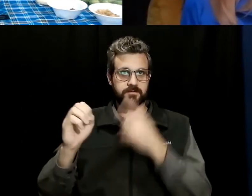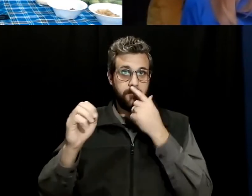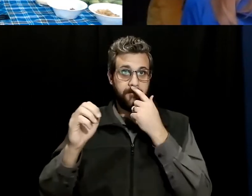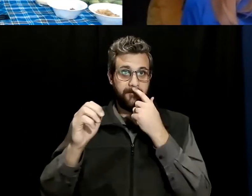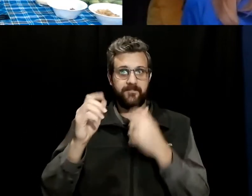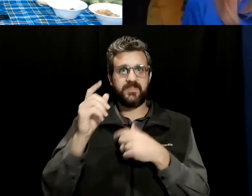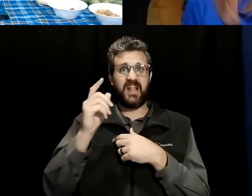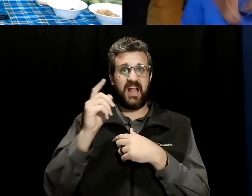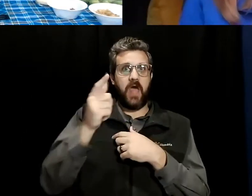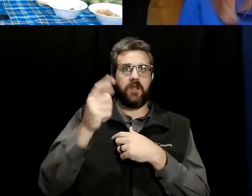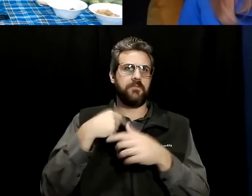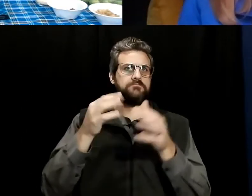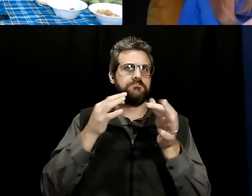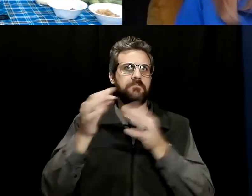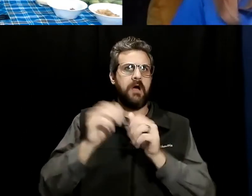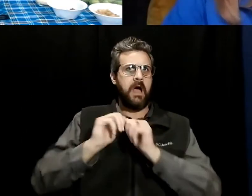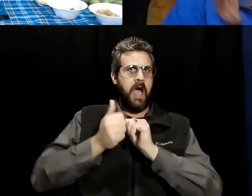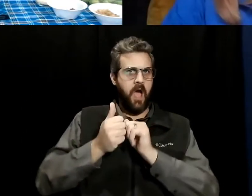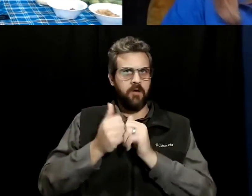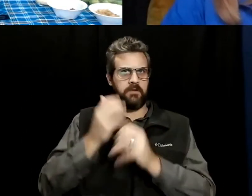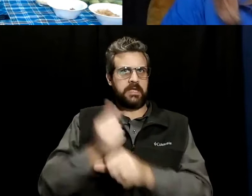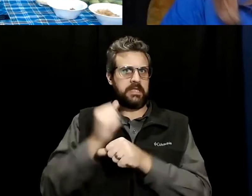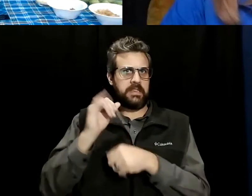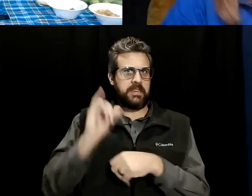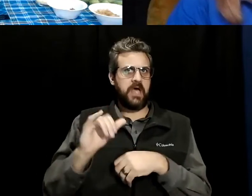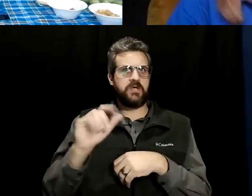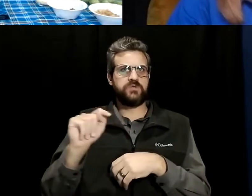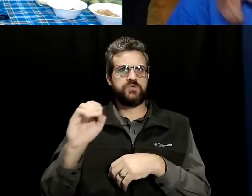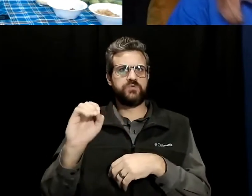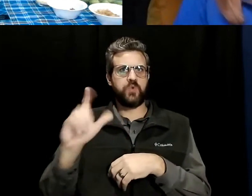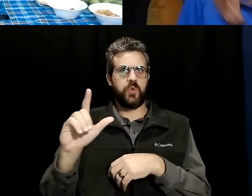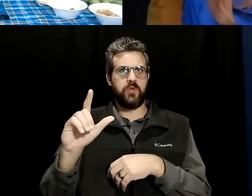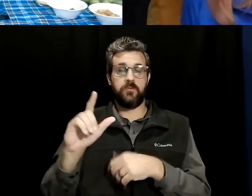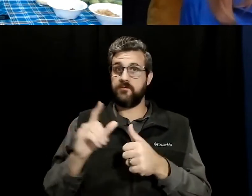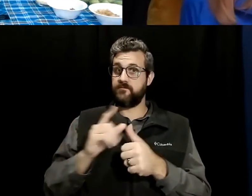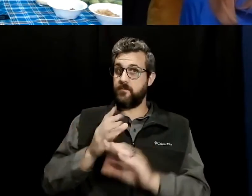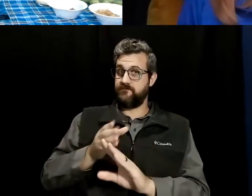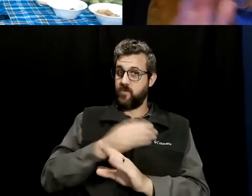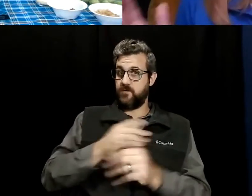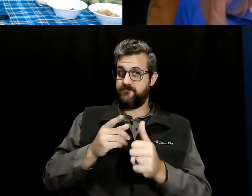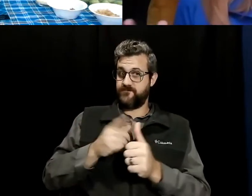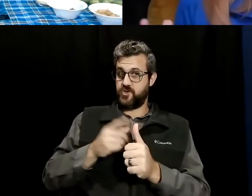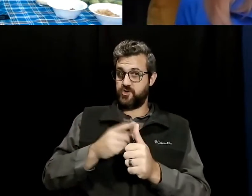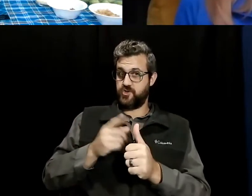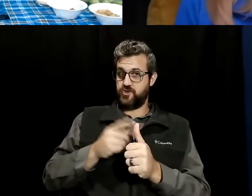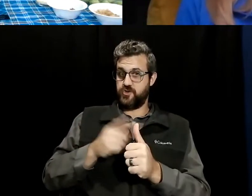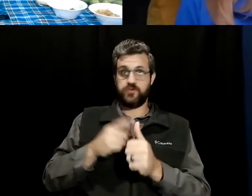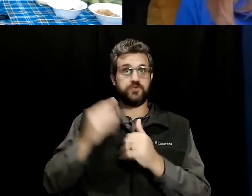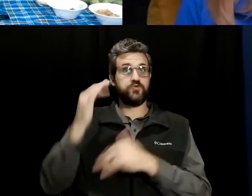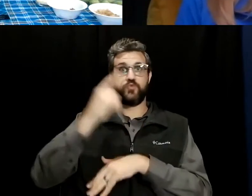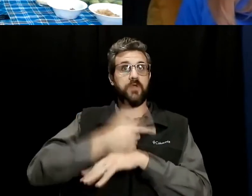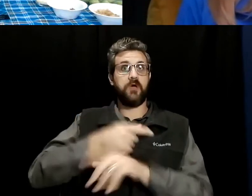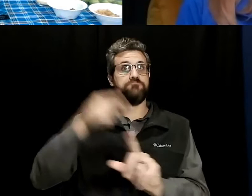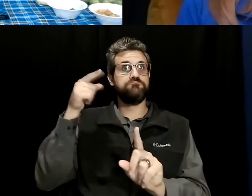explain how you can actually get one of these tools. But before I do that, the main event for today is